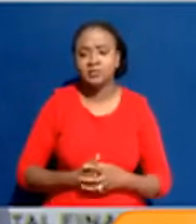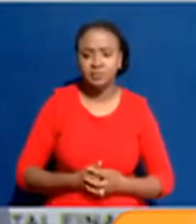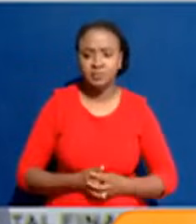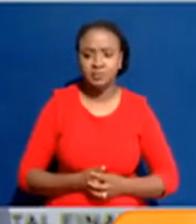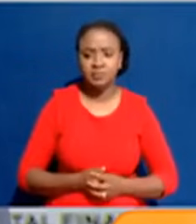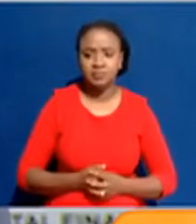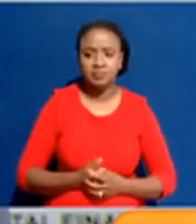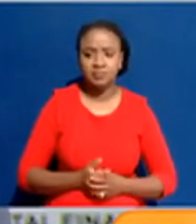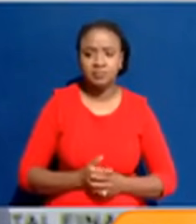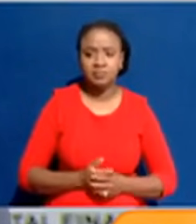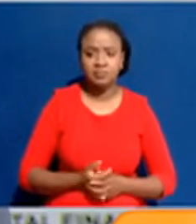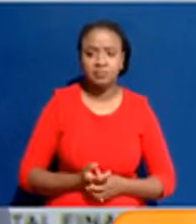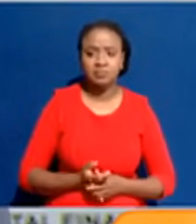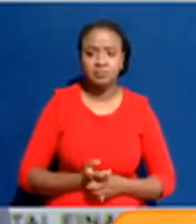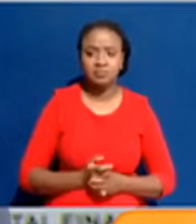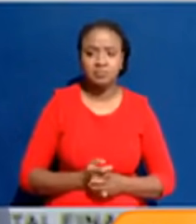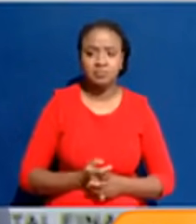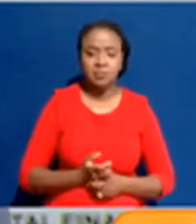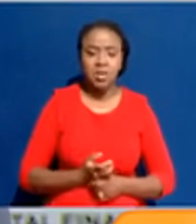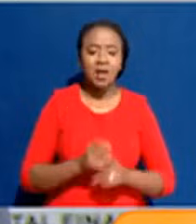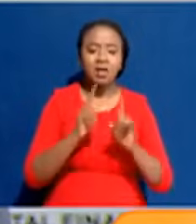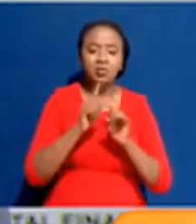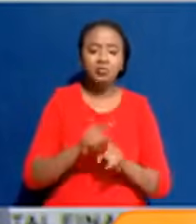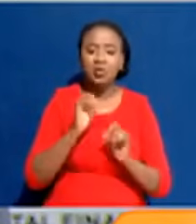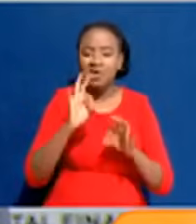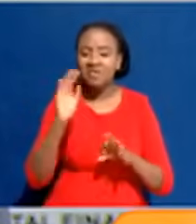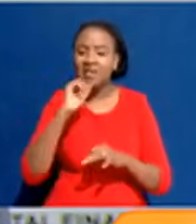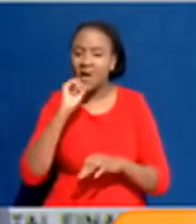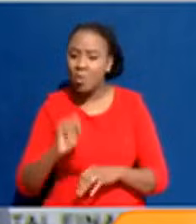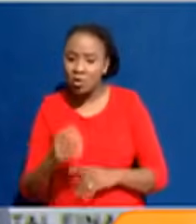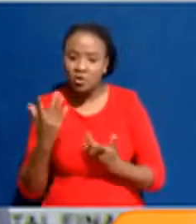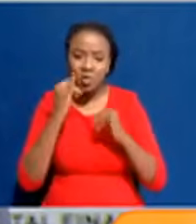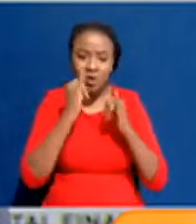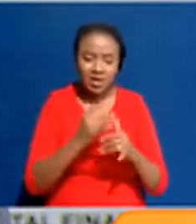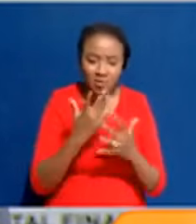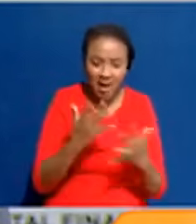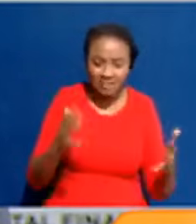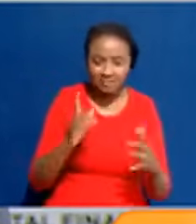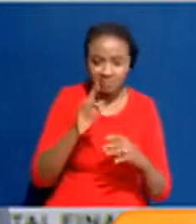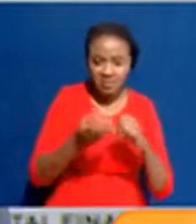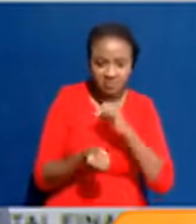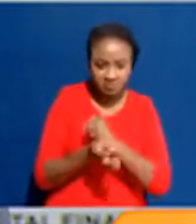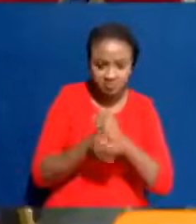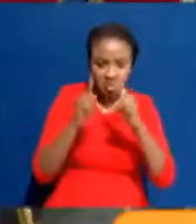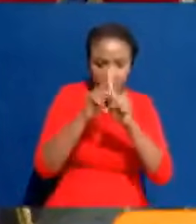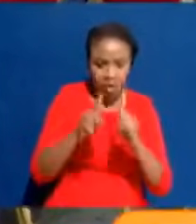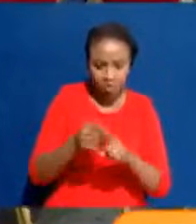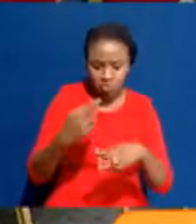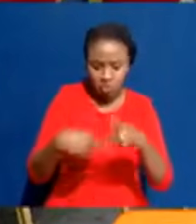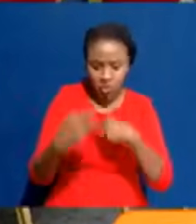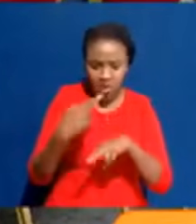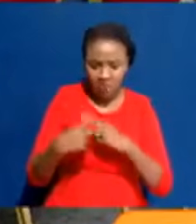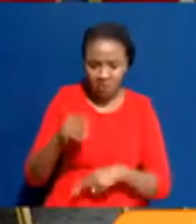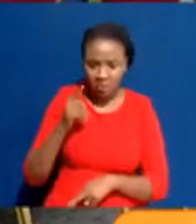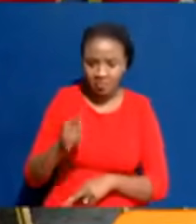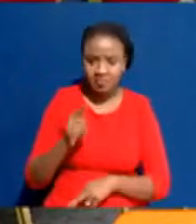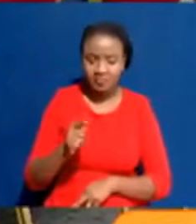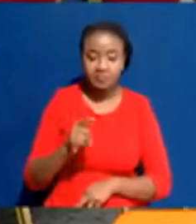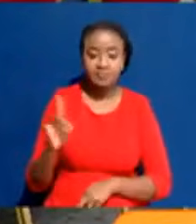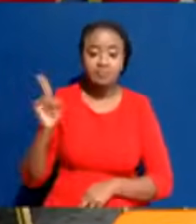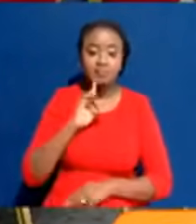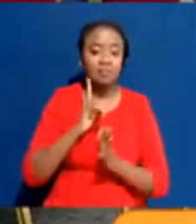more explanation of what new, whether they are old items or new items, and also a need to review that. Courier says they will be